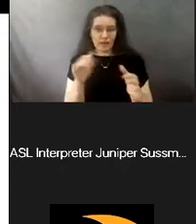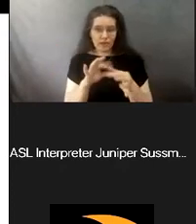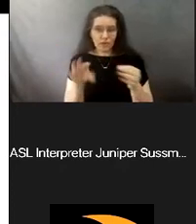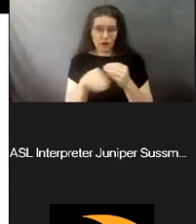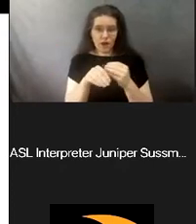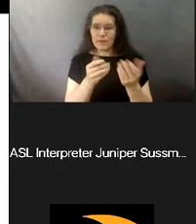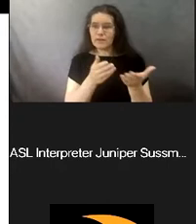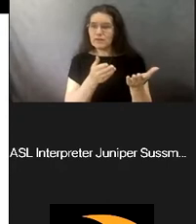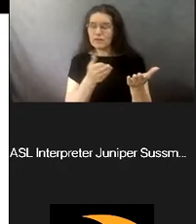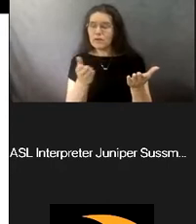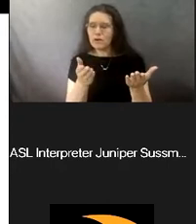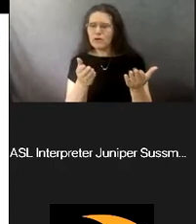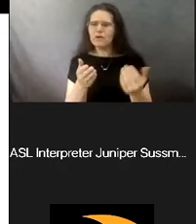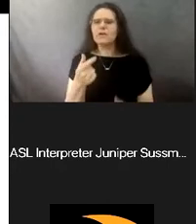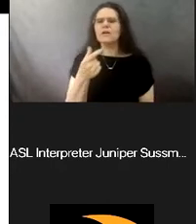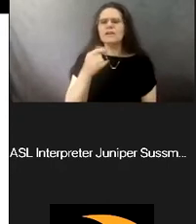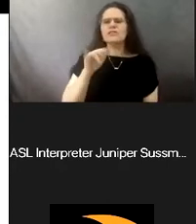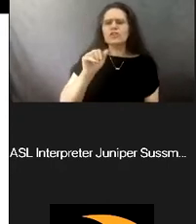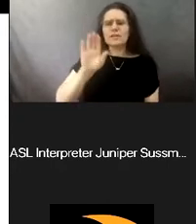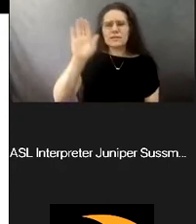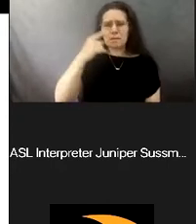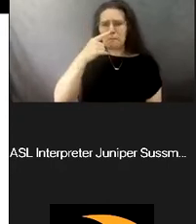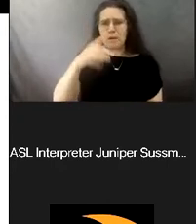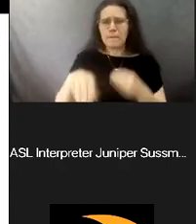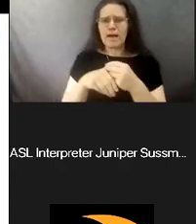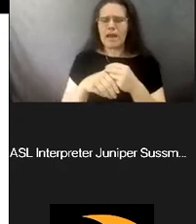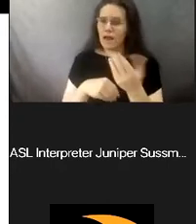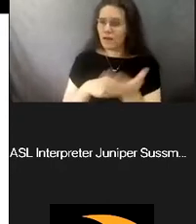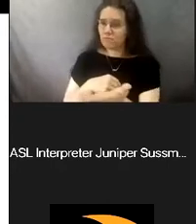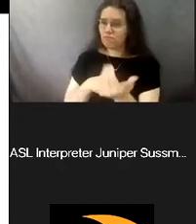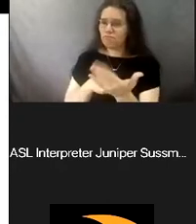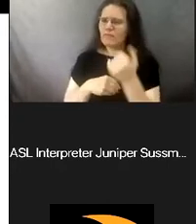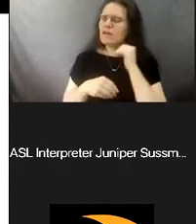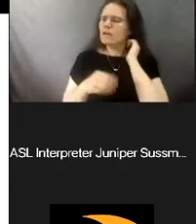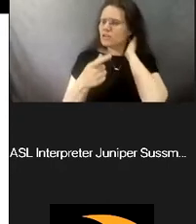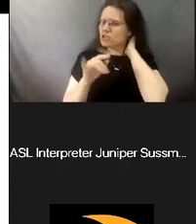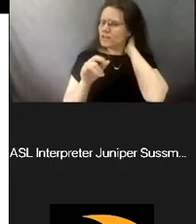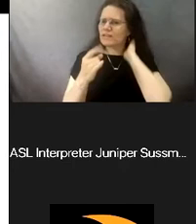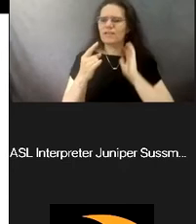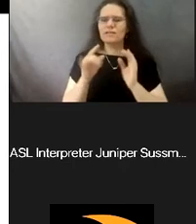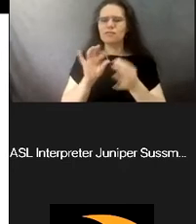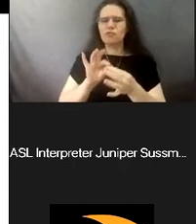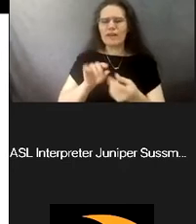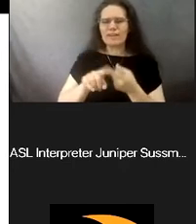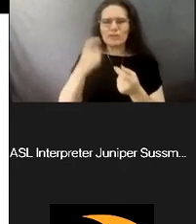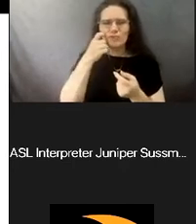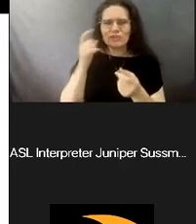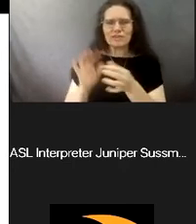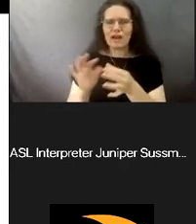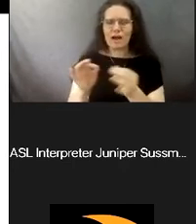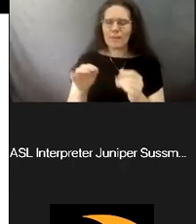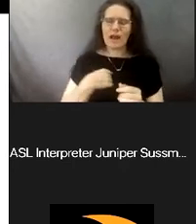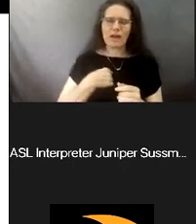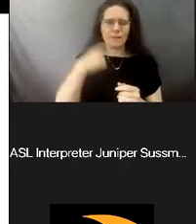one. I can add on to that a little bit. Sure. Just to tag team onto what Catherine was saying. I think one of the things